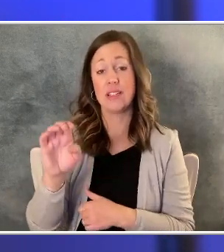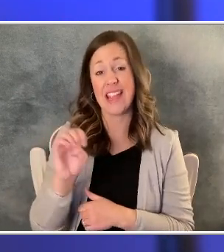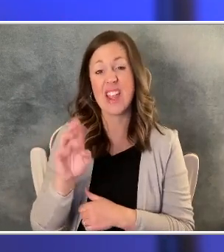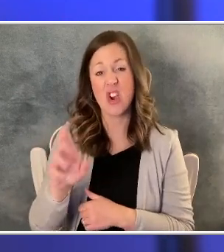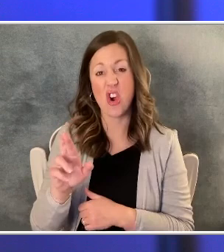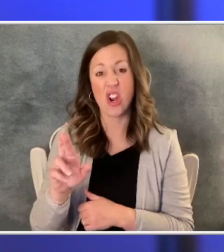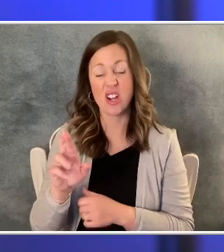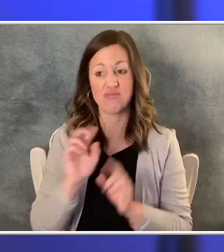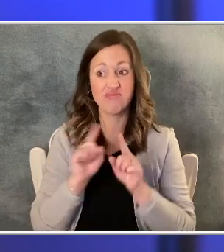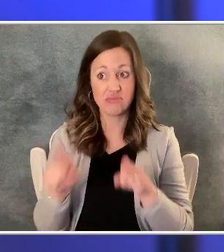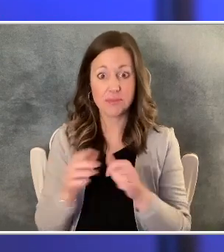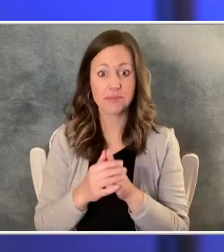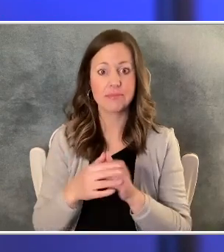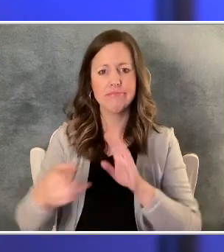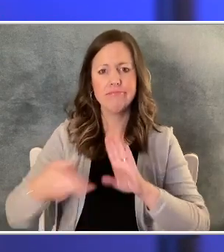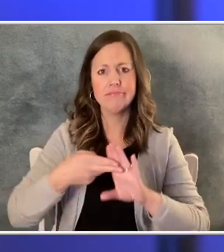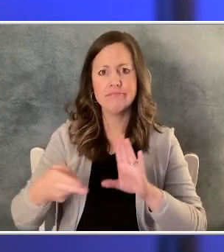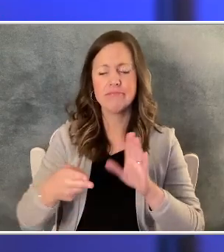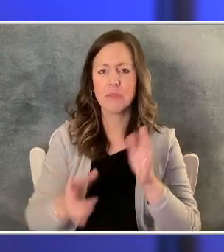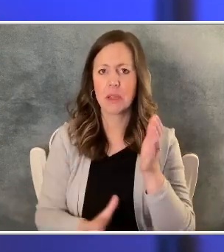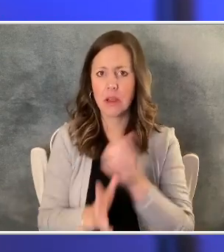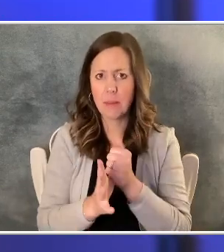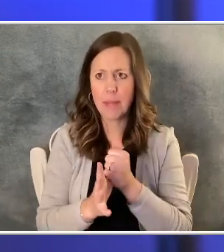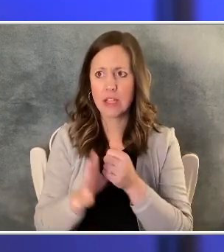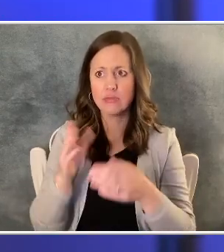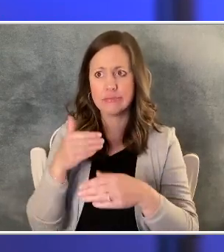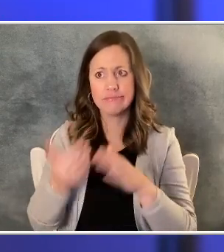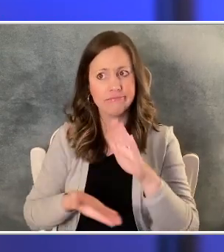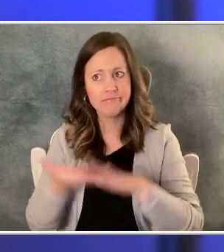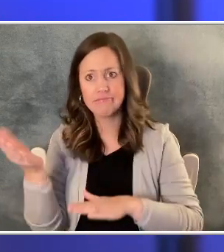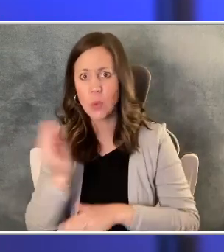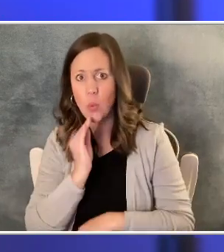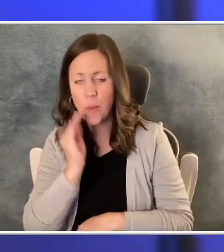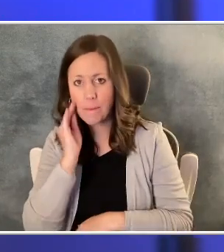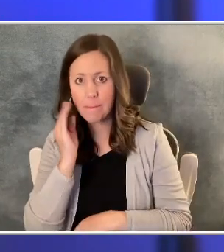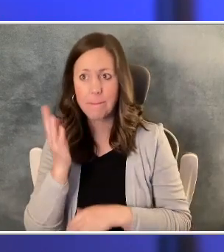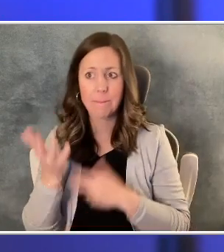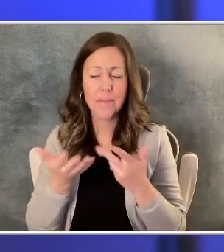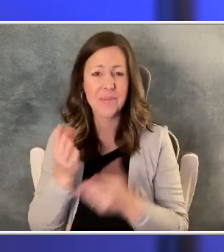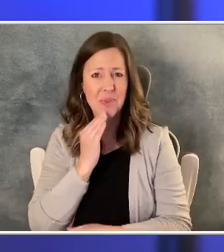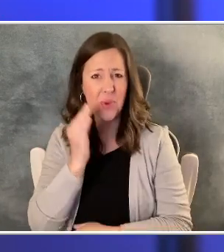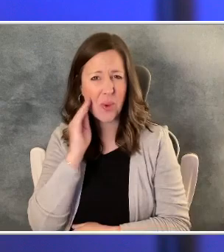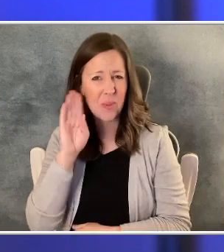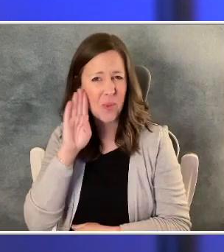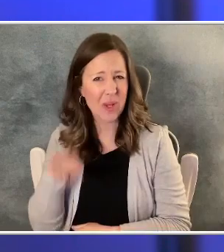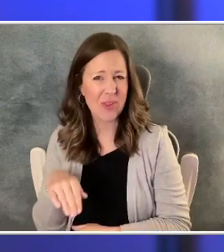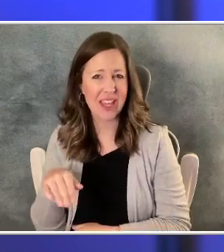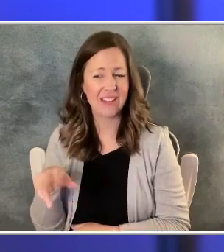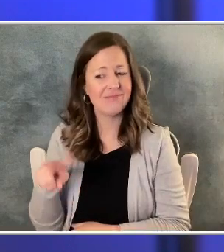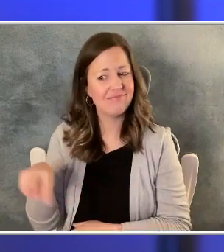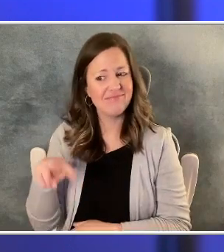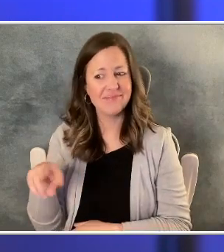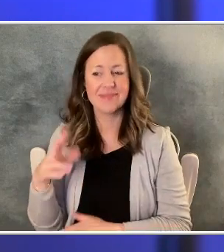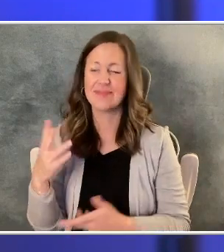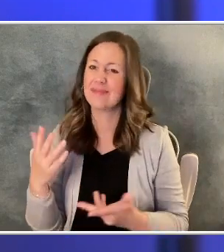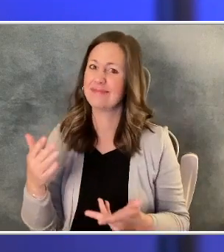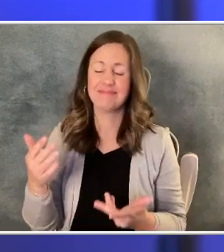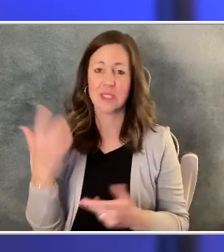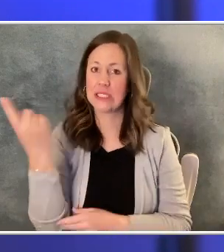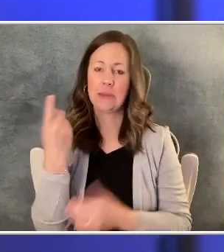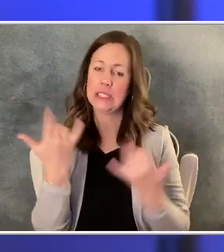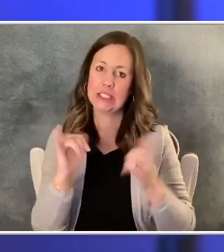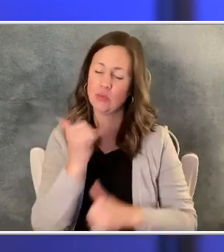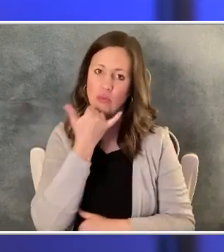They diagnosed her with constipation and sent us home. When we got home, we knew that wasn't in our gut, that just was not right. It didn't